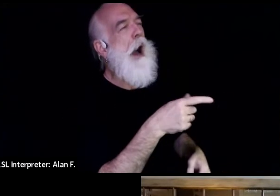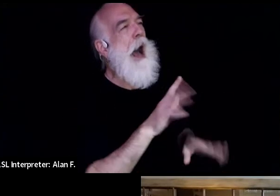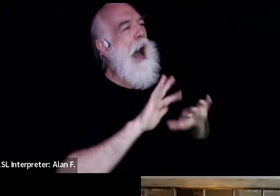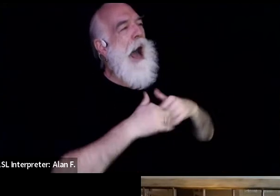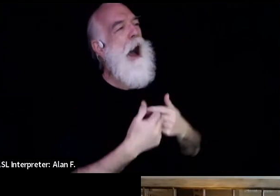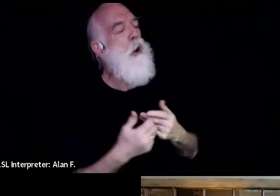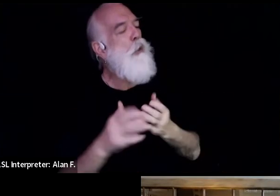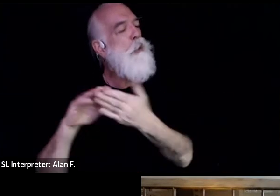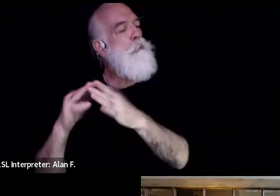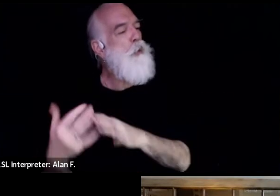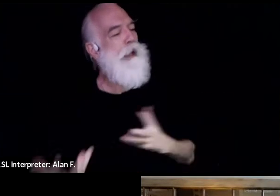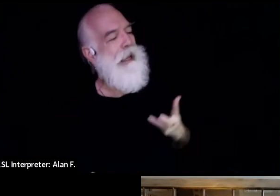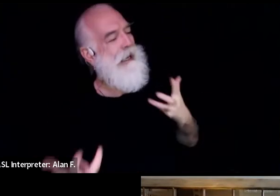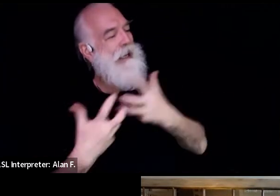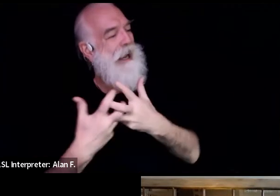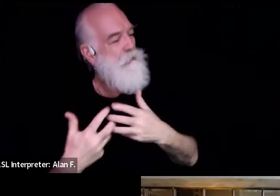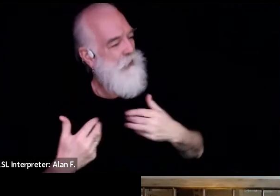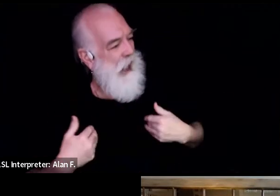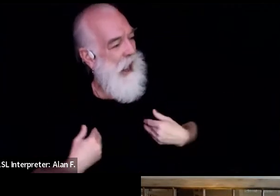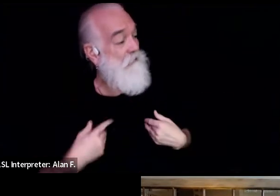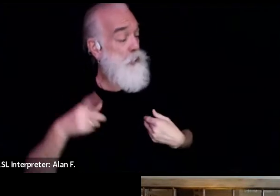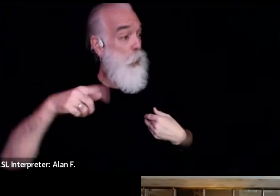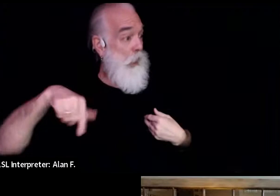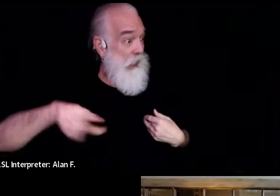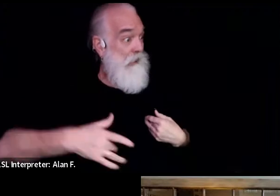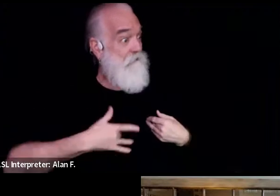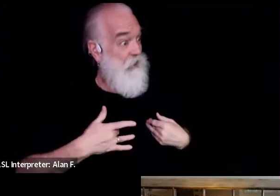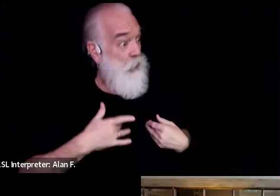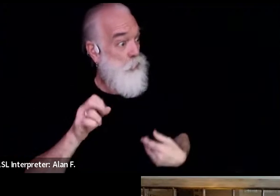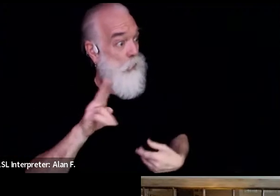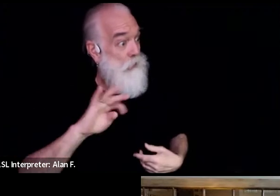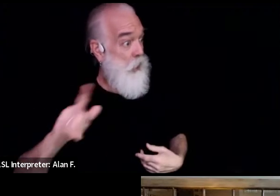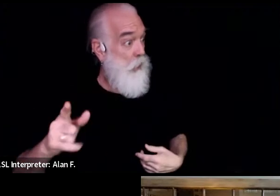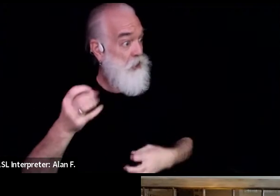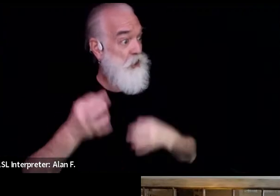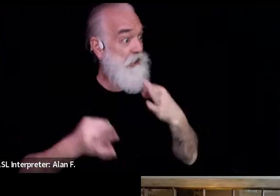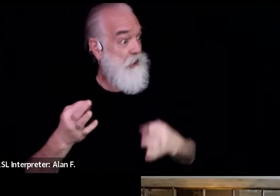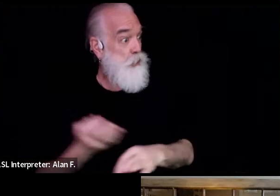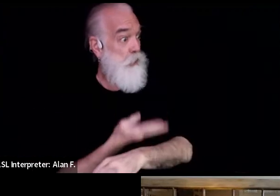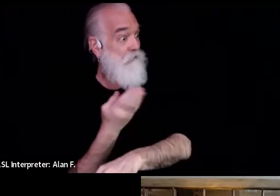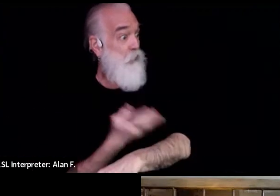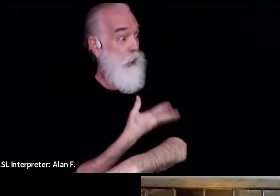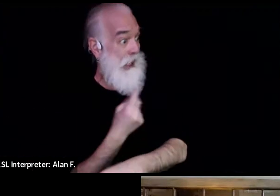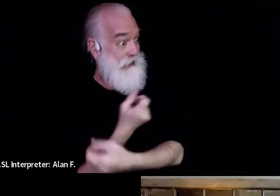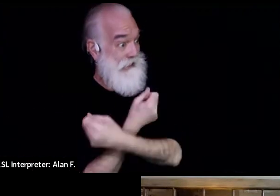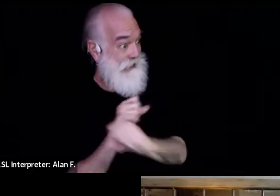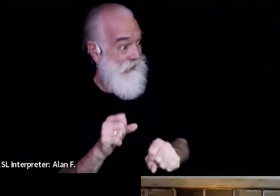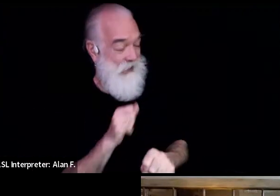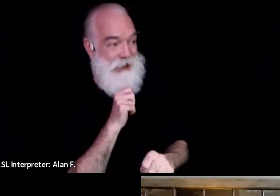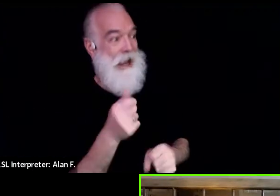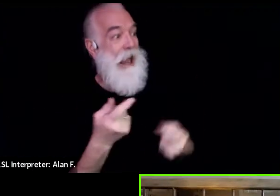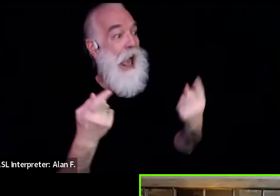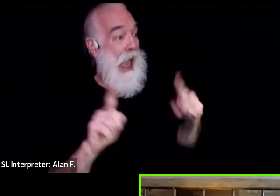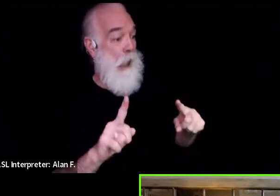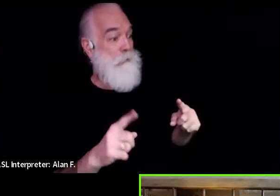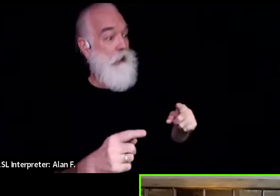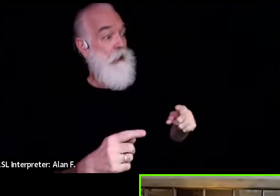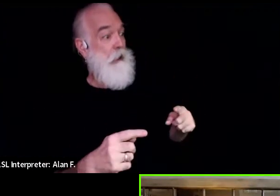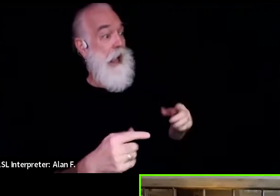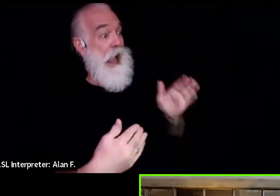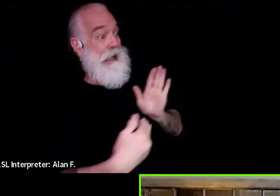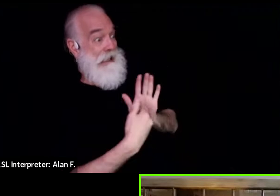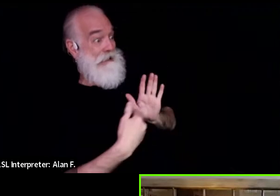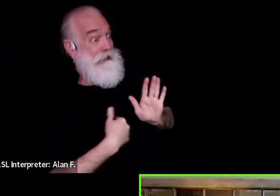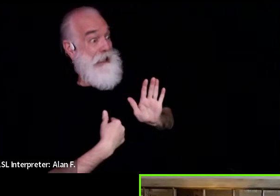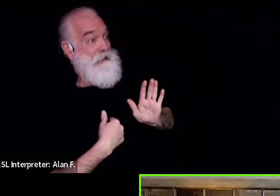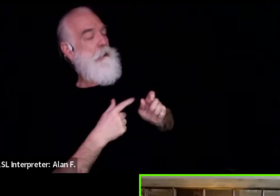people feel that criminal justice reform and public safety is not something that is being done to them, but with them? So that's a